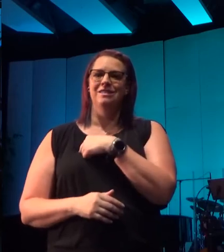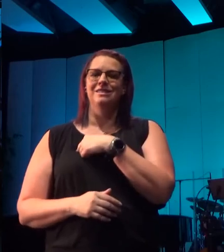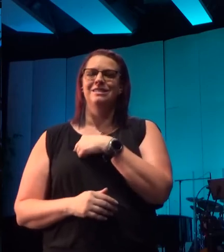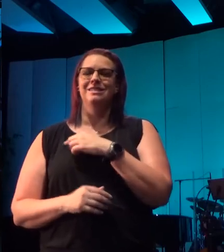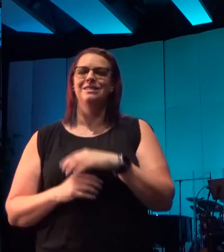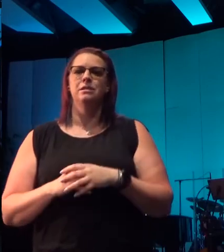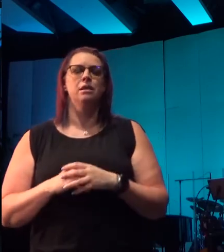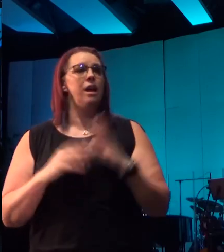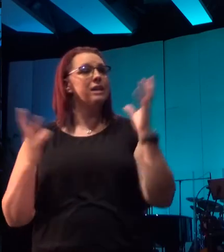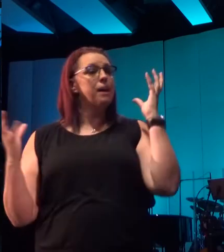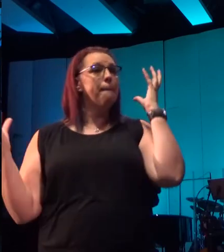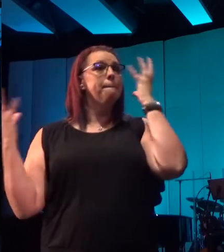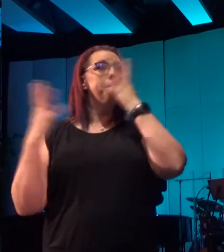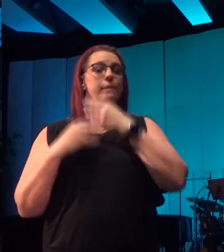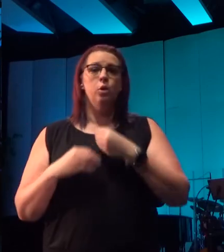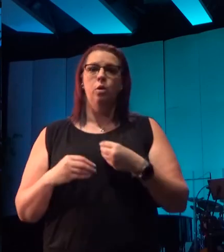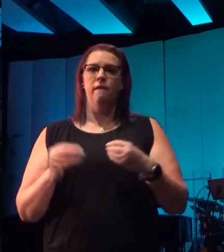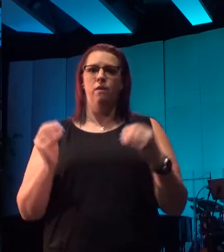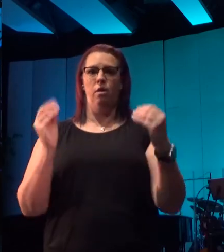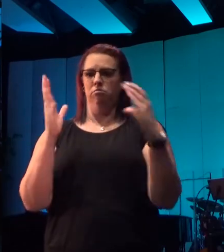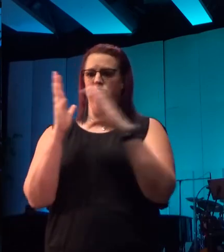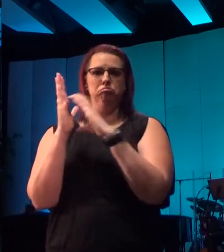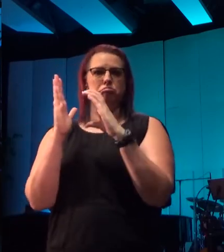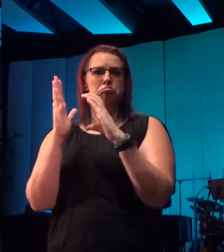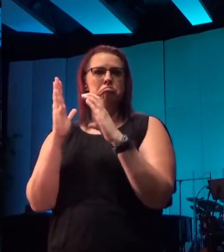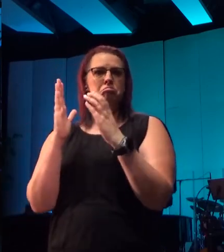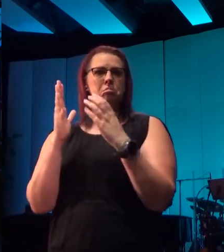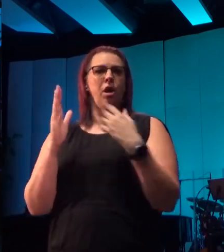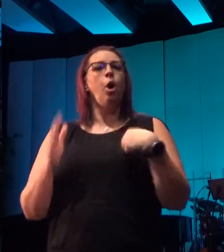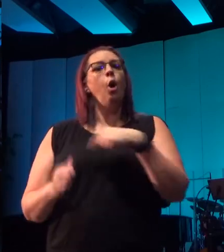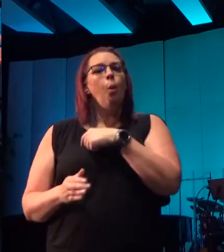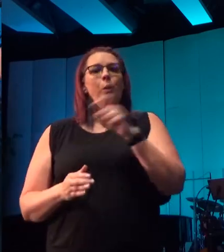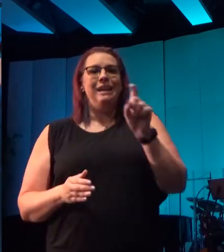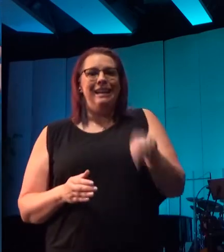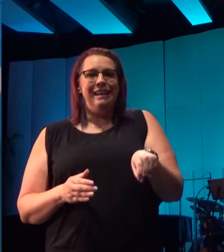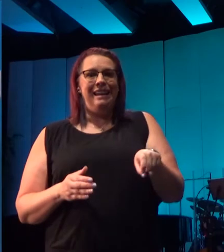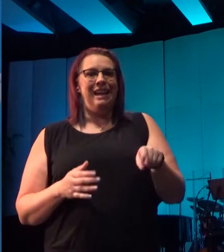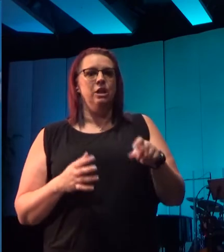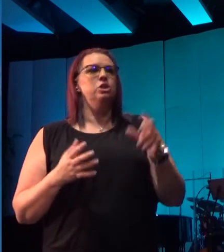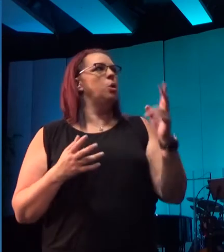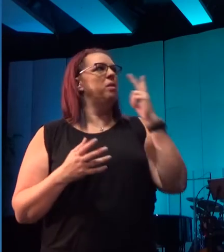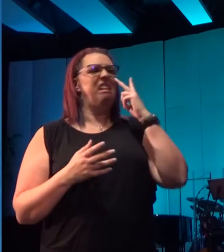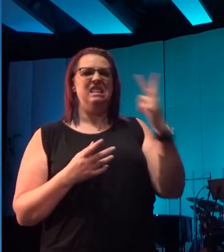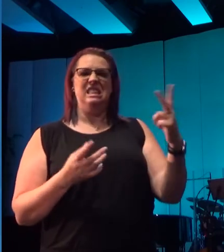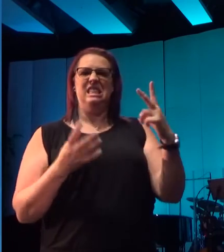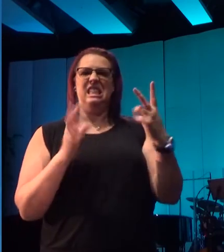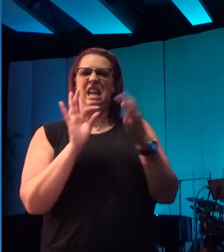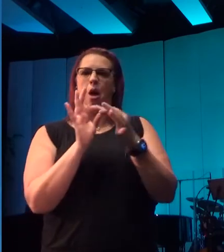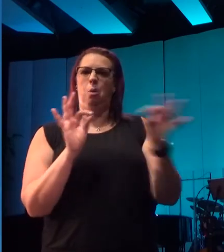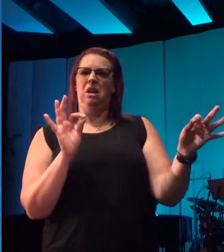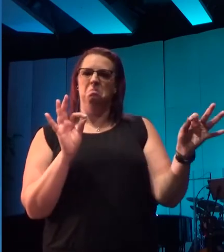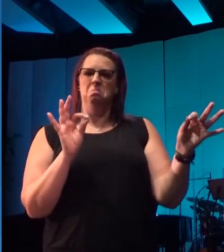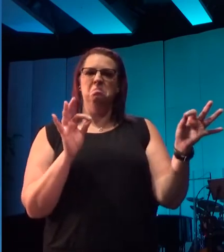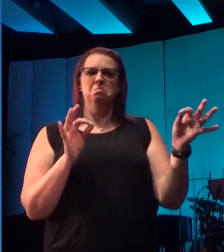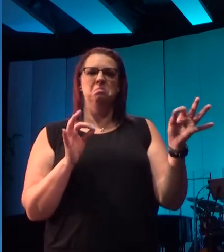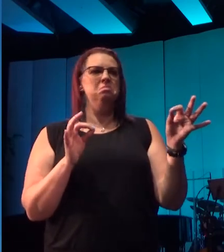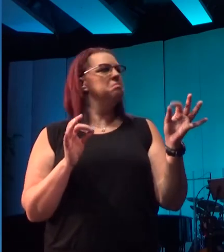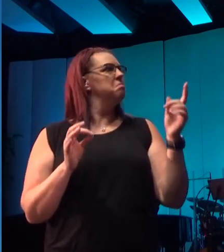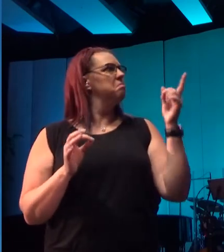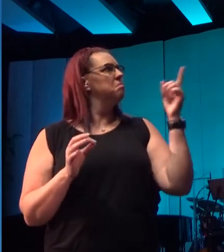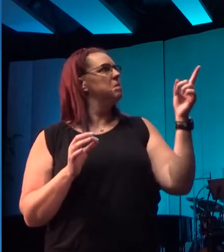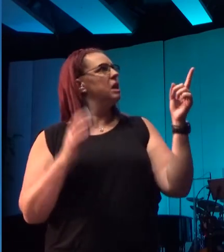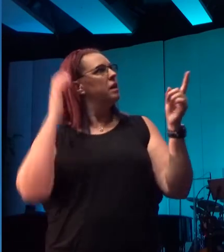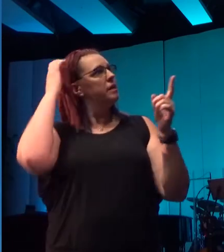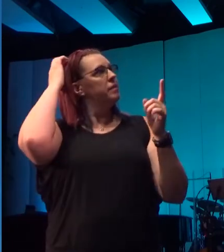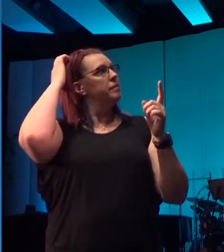need as we navigate the changes of life. Let's see how we might understand that even more fully. Even